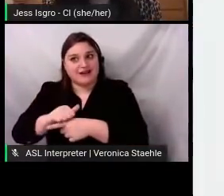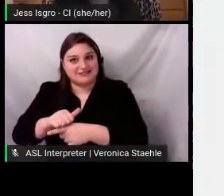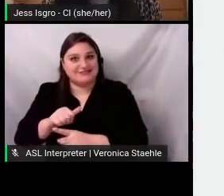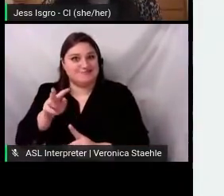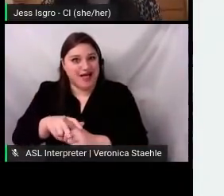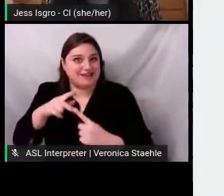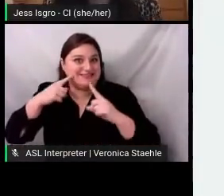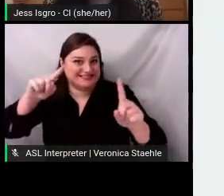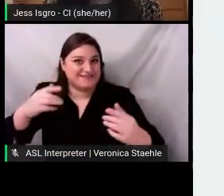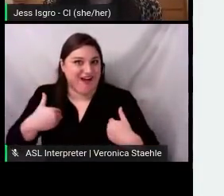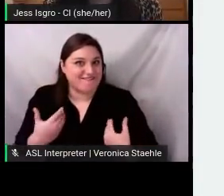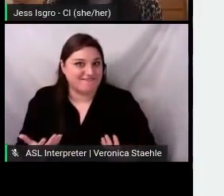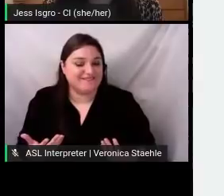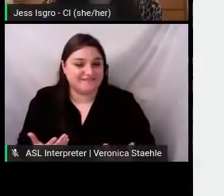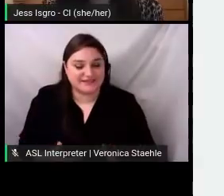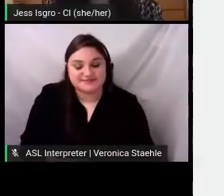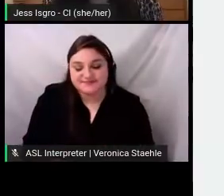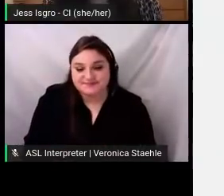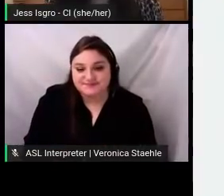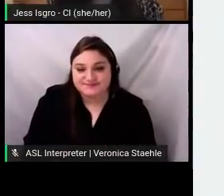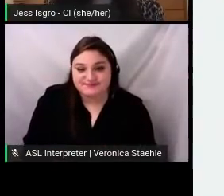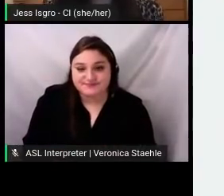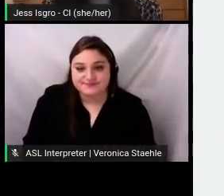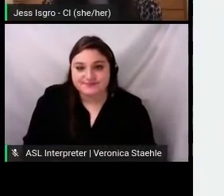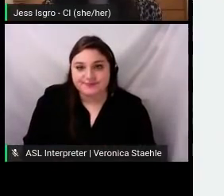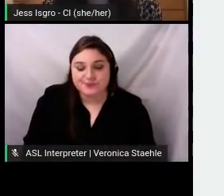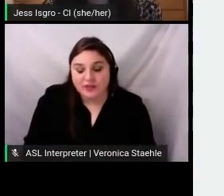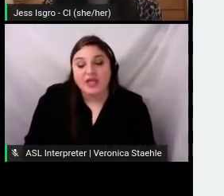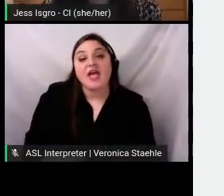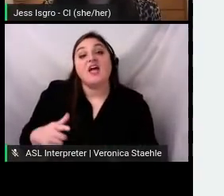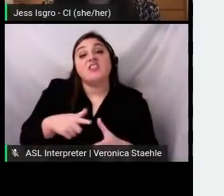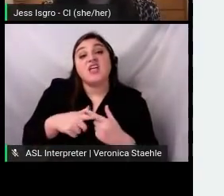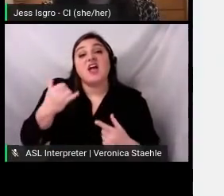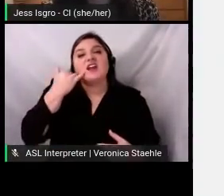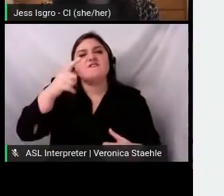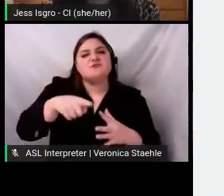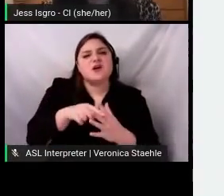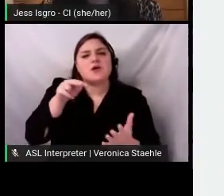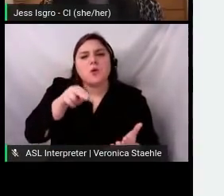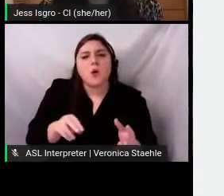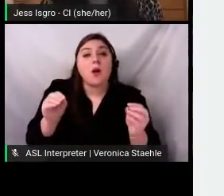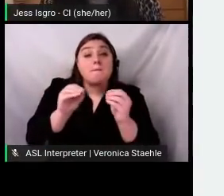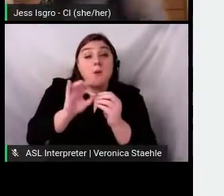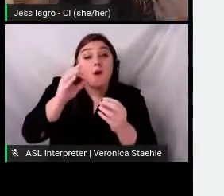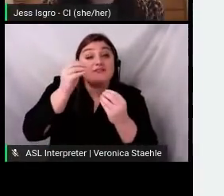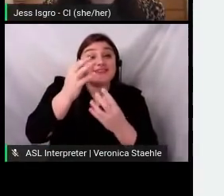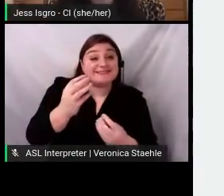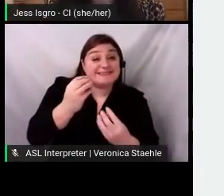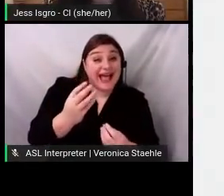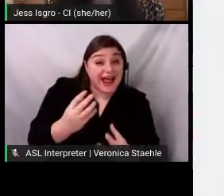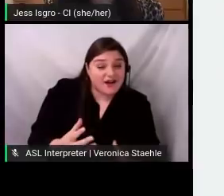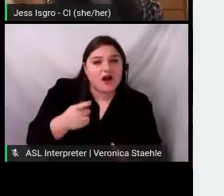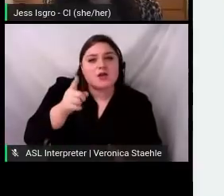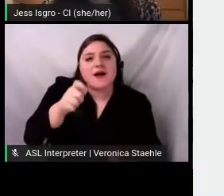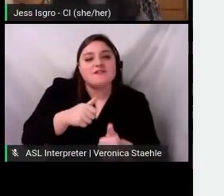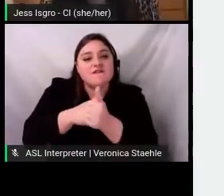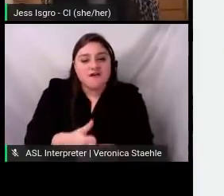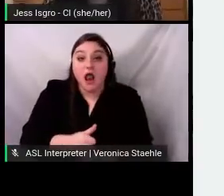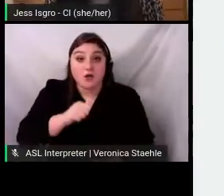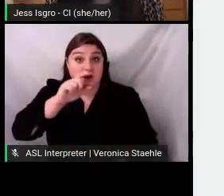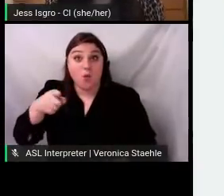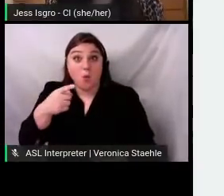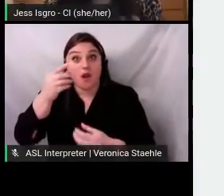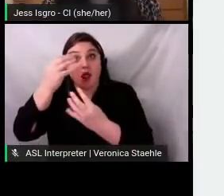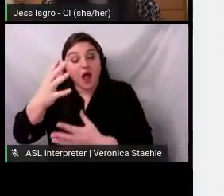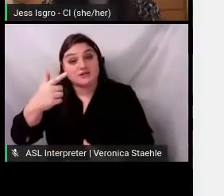you're able to dig into the data, it's about more than checking boxes on those best practices, right? You're not just following content guidelines. You can